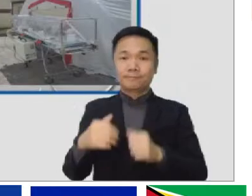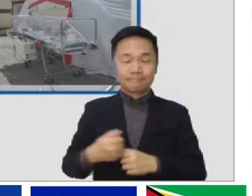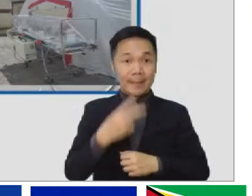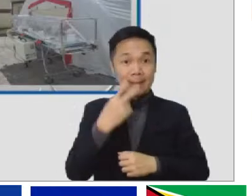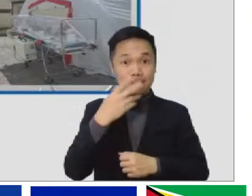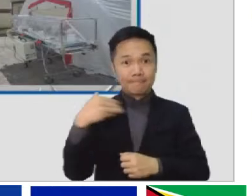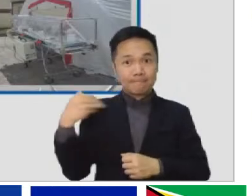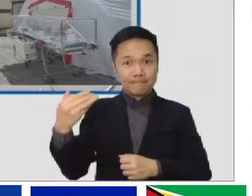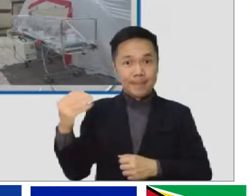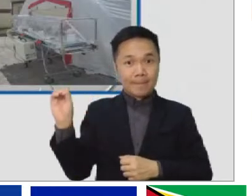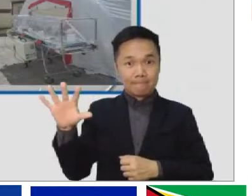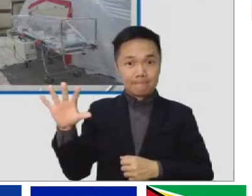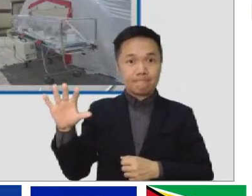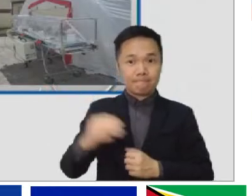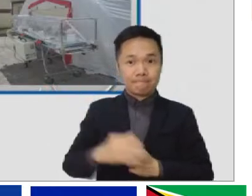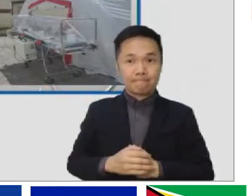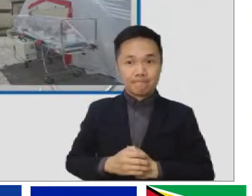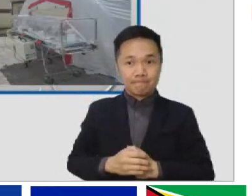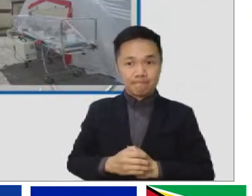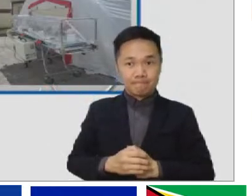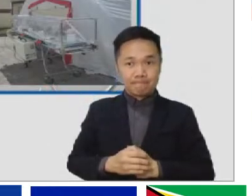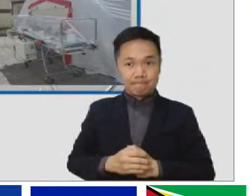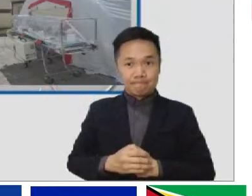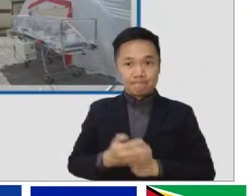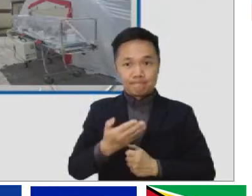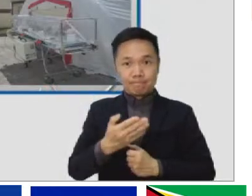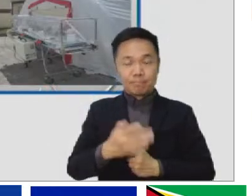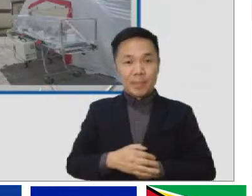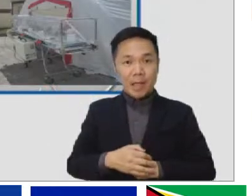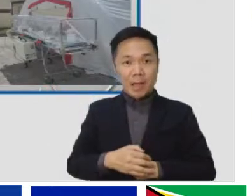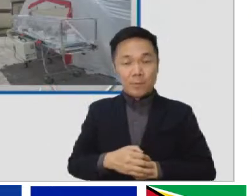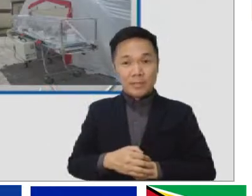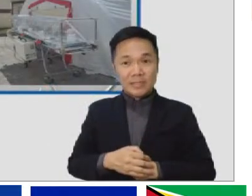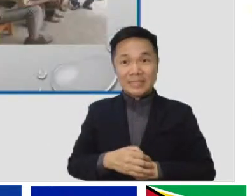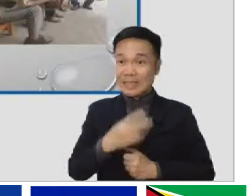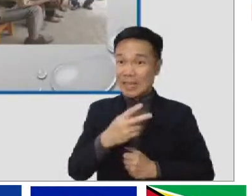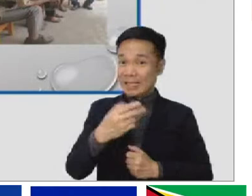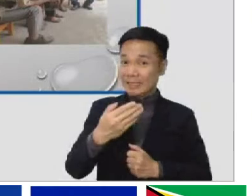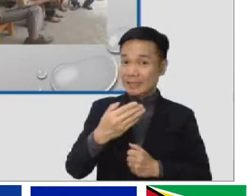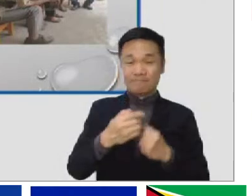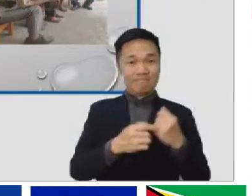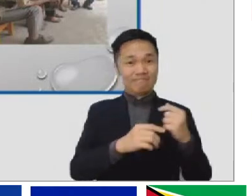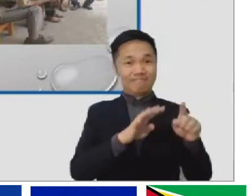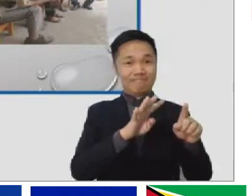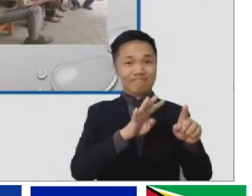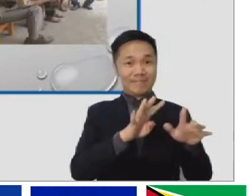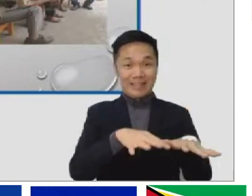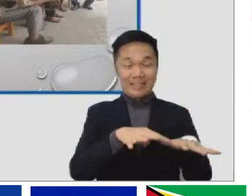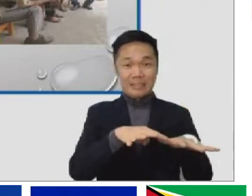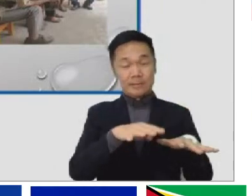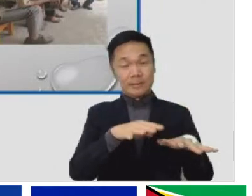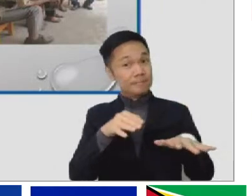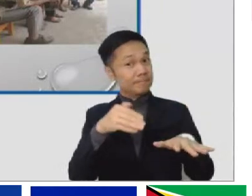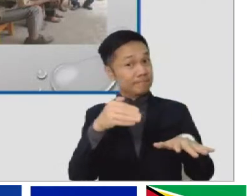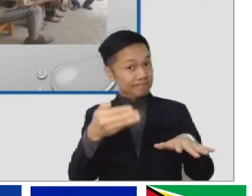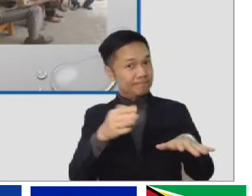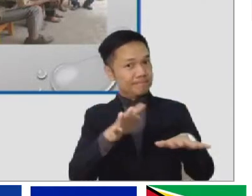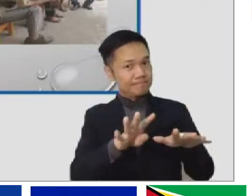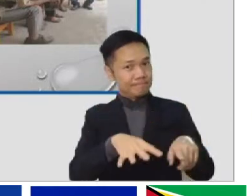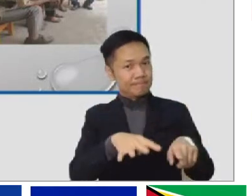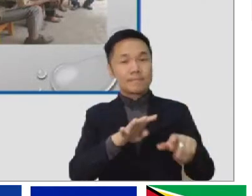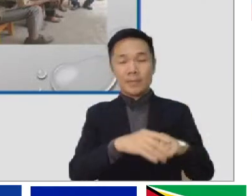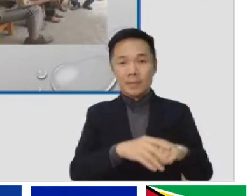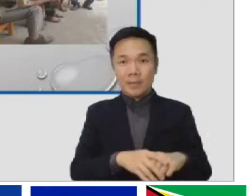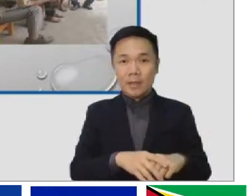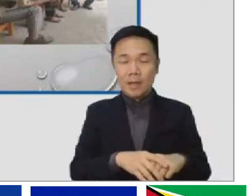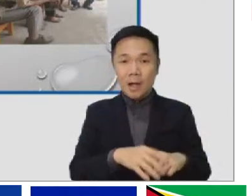April the 9th, next slide please, we had the La Soufrière eruption,